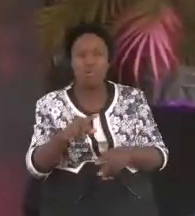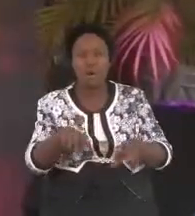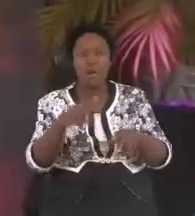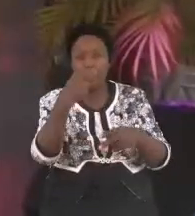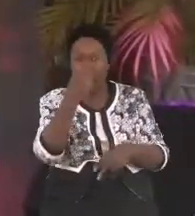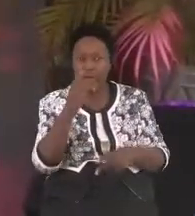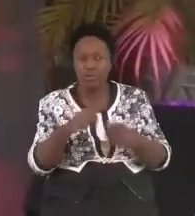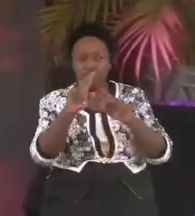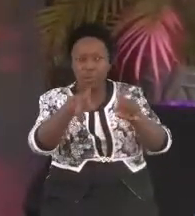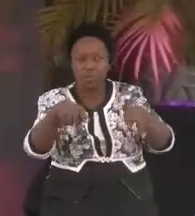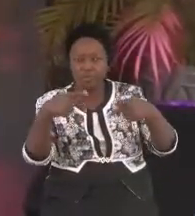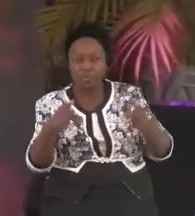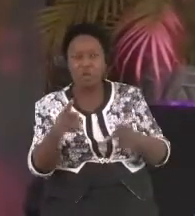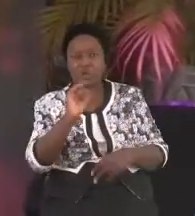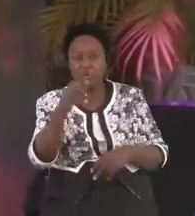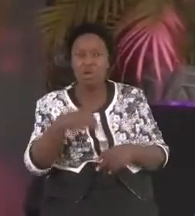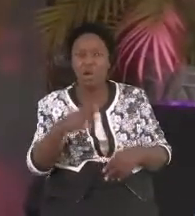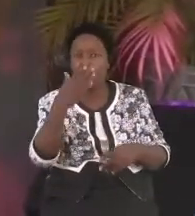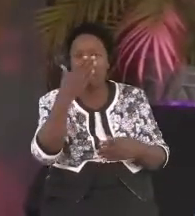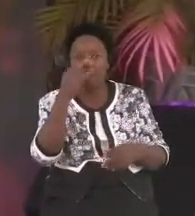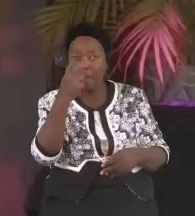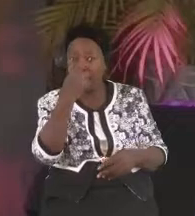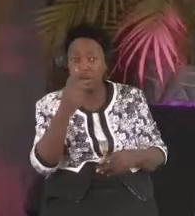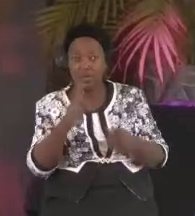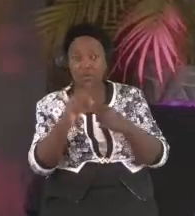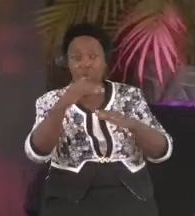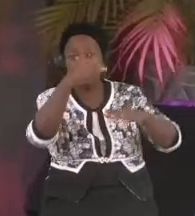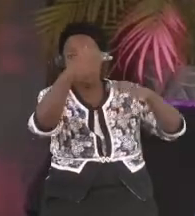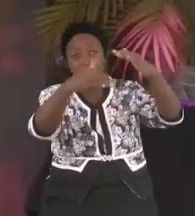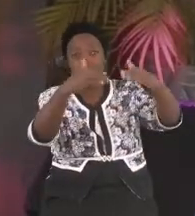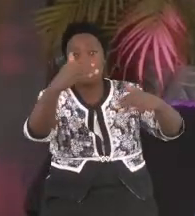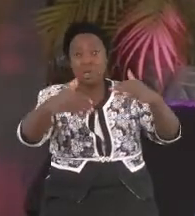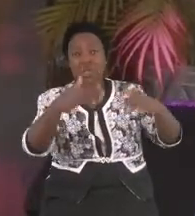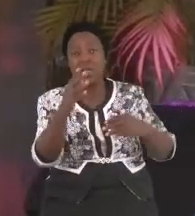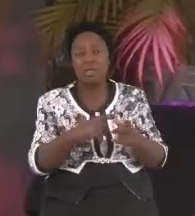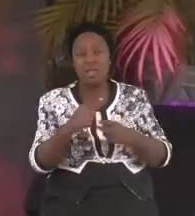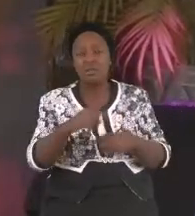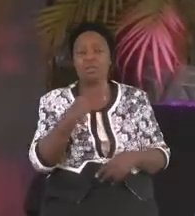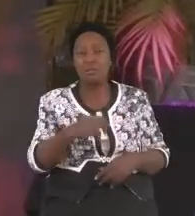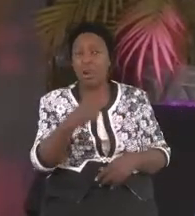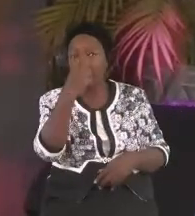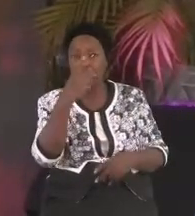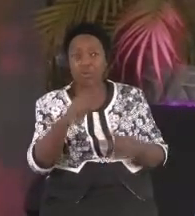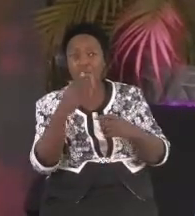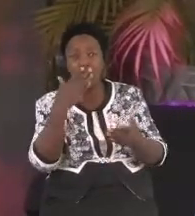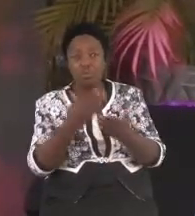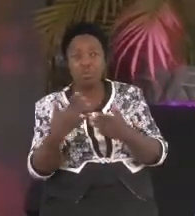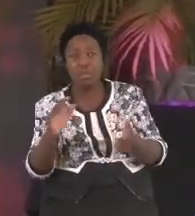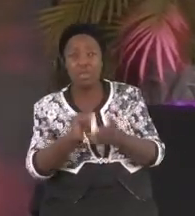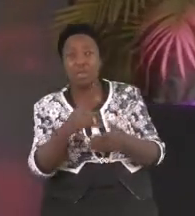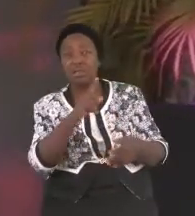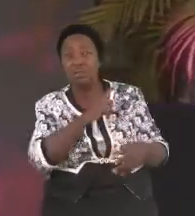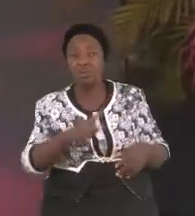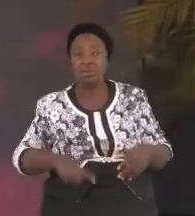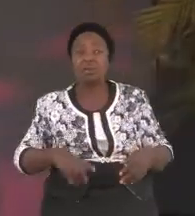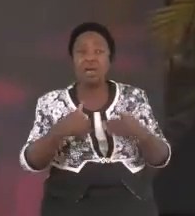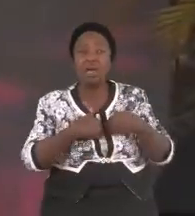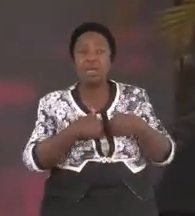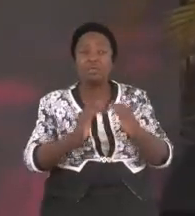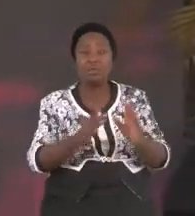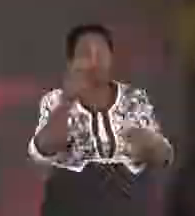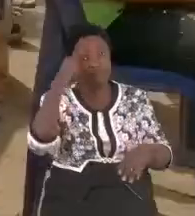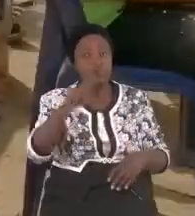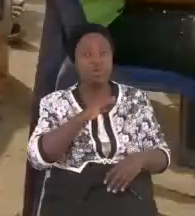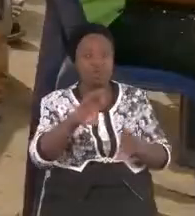are blind to your progress, if you are blind to the great things God has prepared for you, it will open your